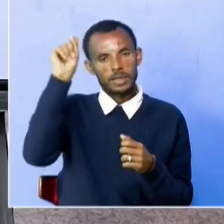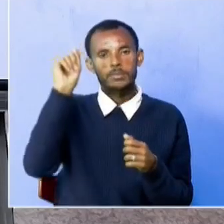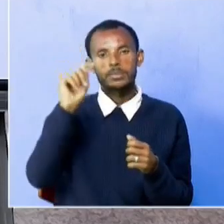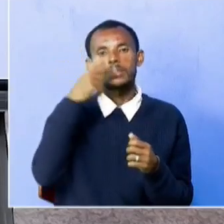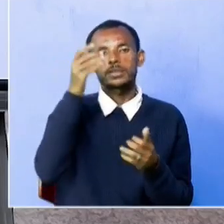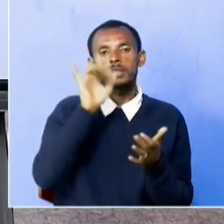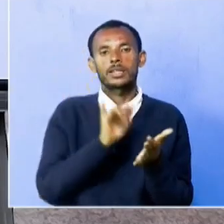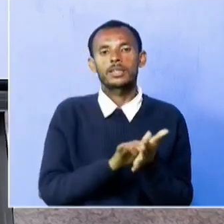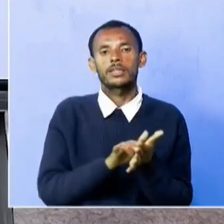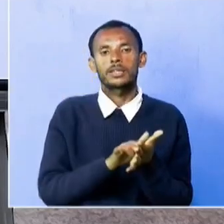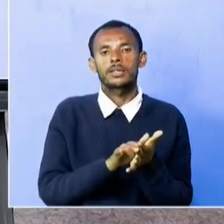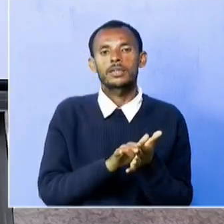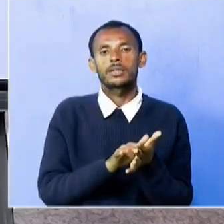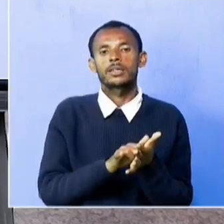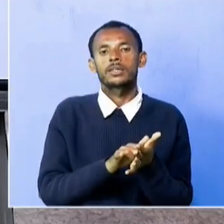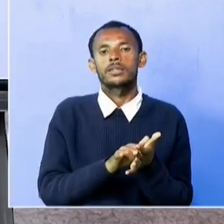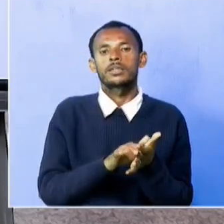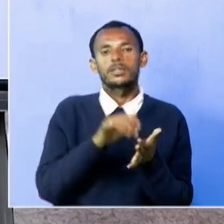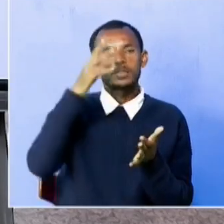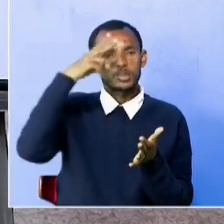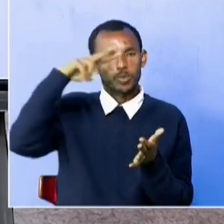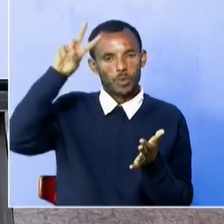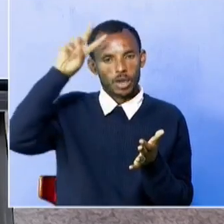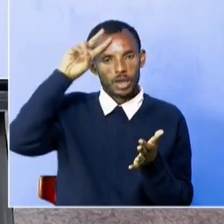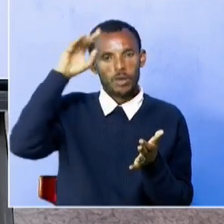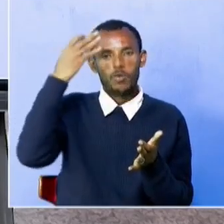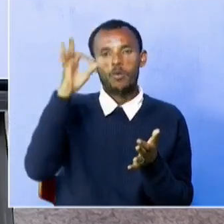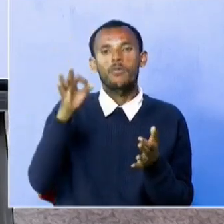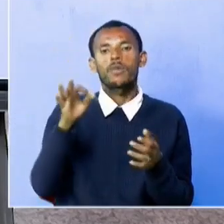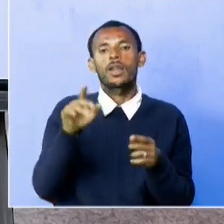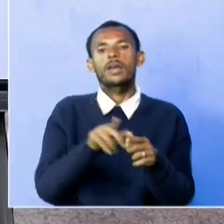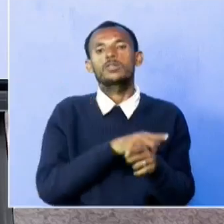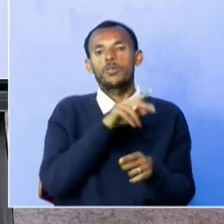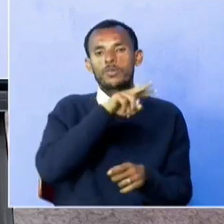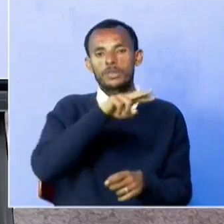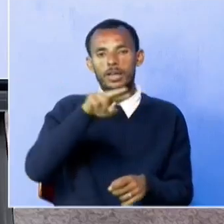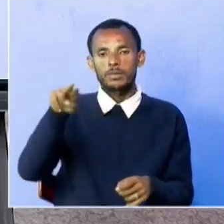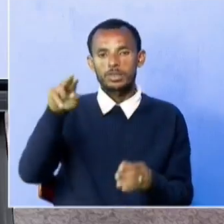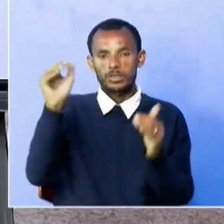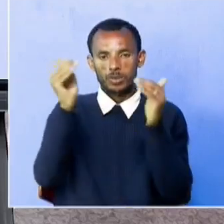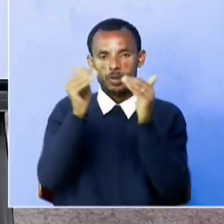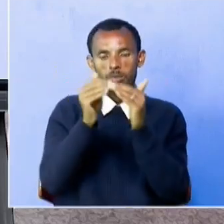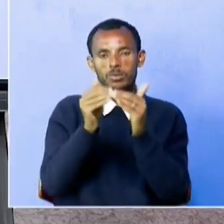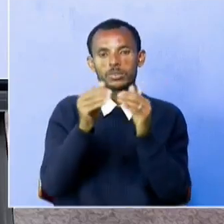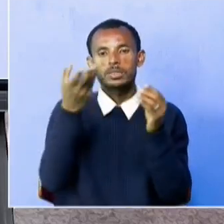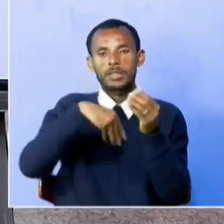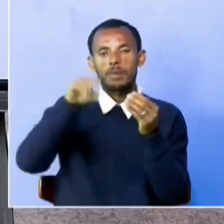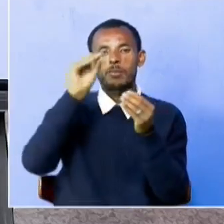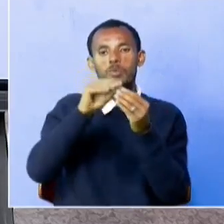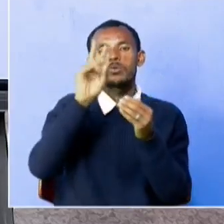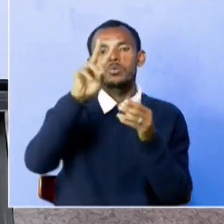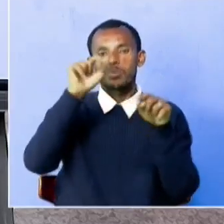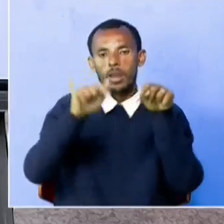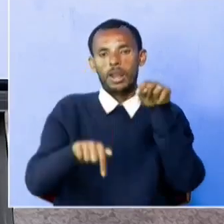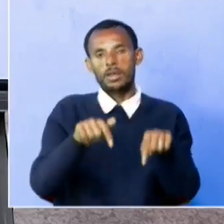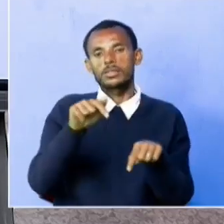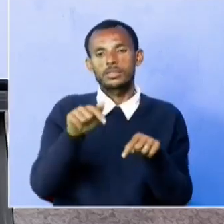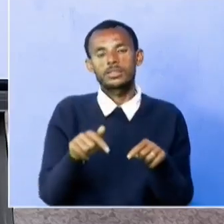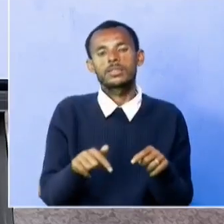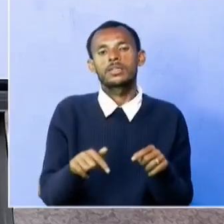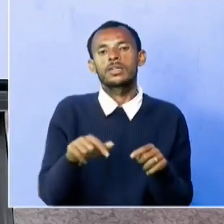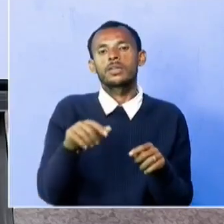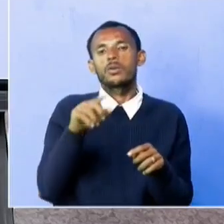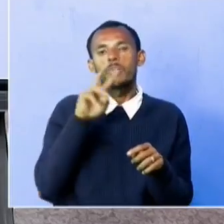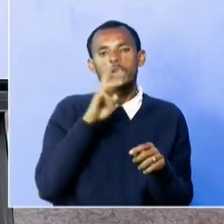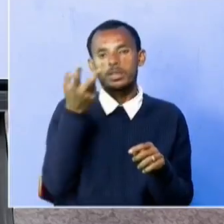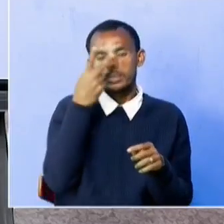says the square of the length of the hypotenuse is equals to the sum of the square of the two legs. Okay, and we have